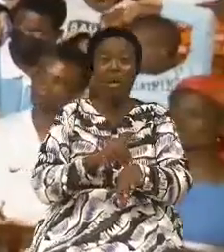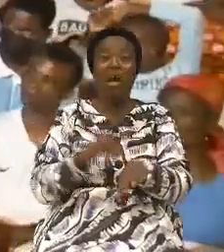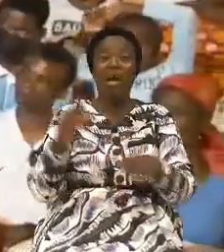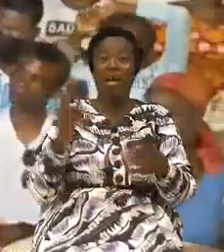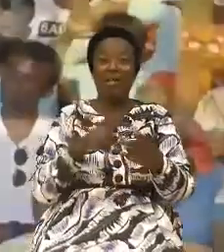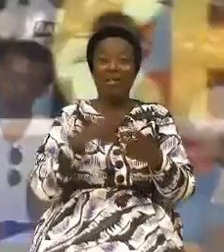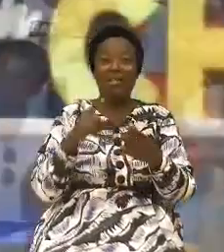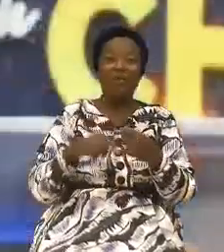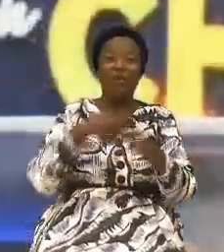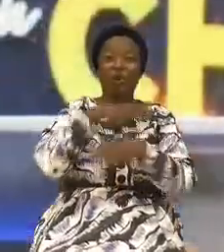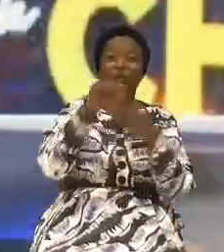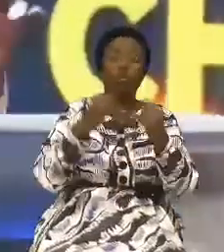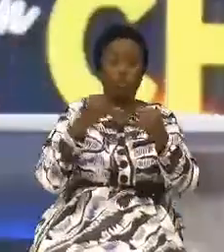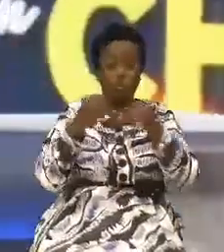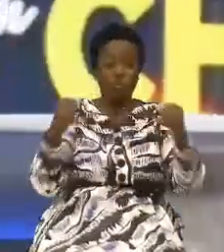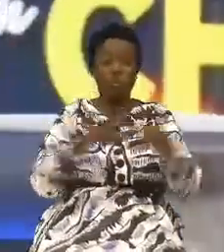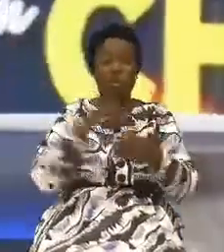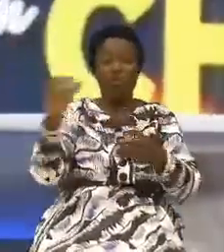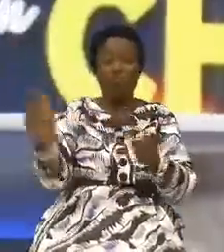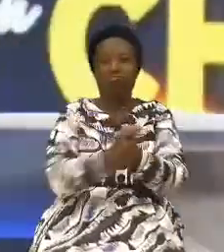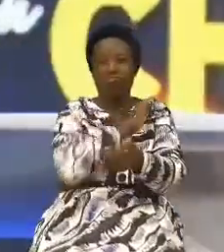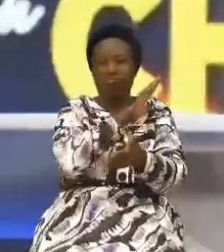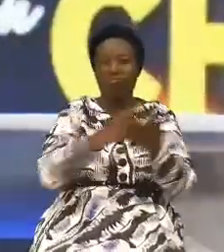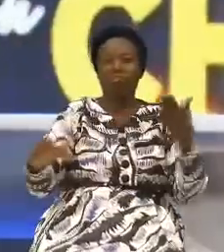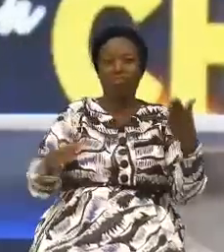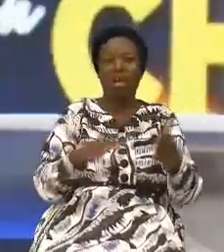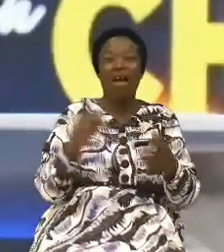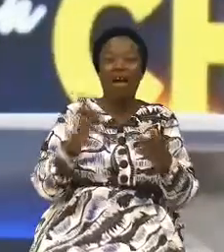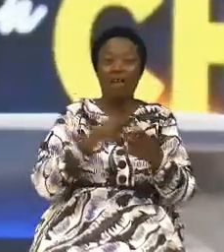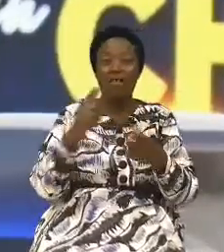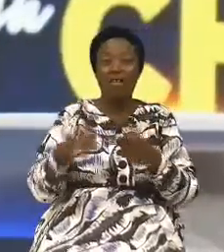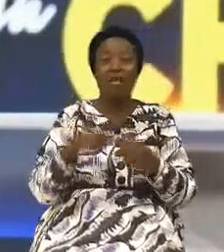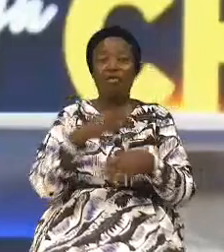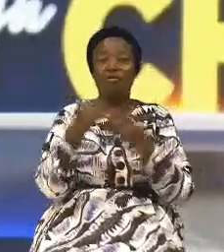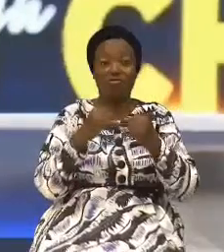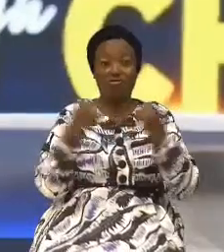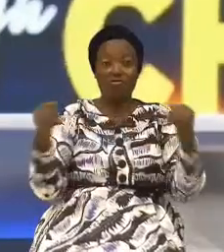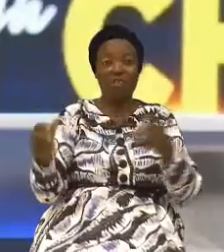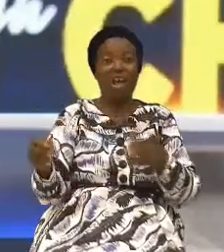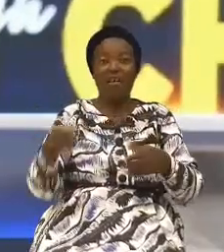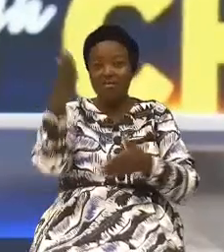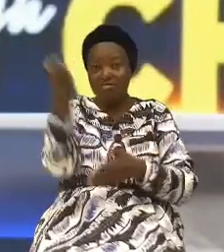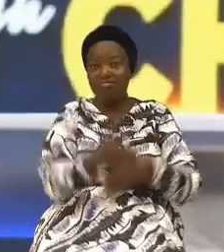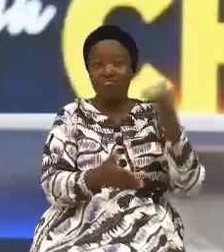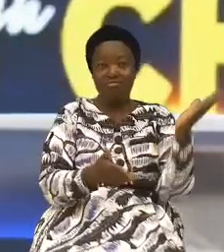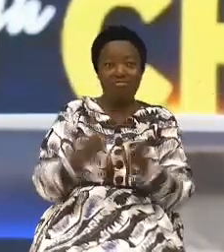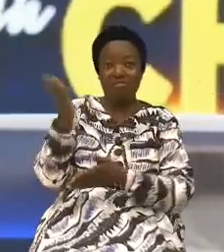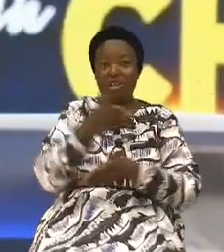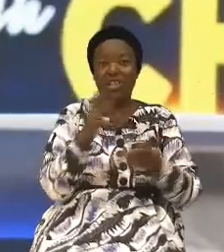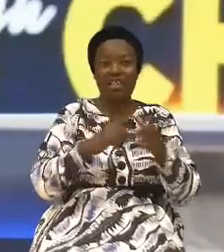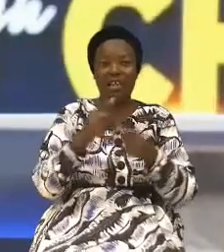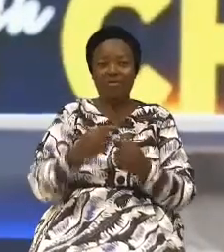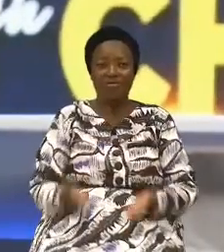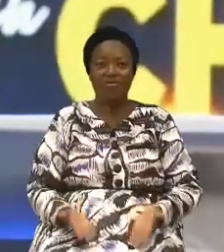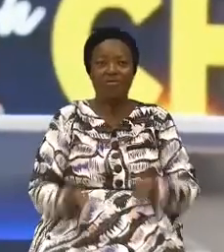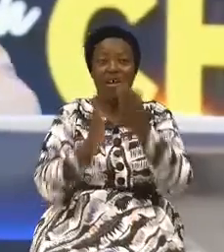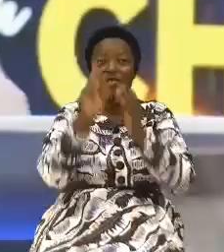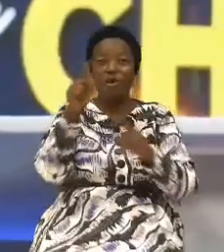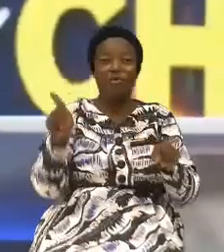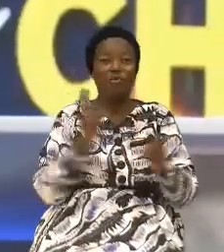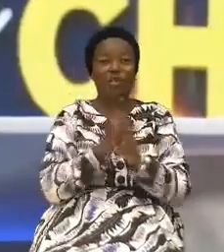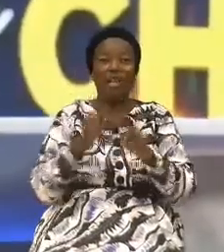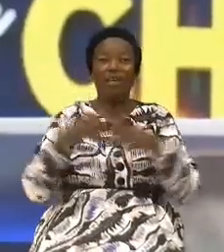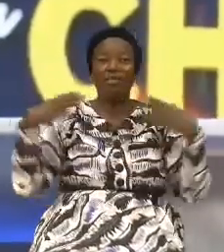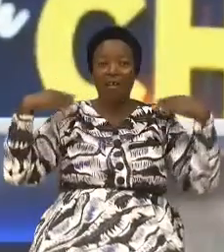caught. All the ropes are bunched down. And then they rise up like an eagle. And you have an